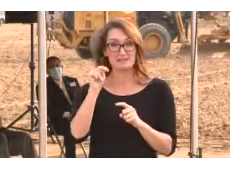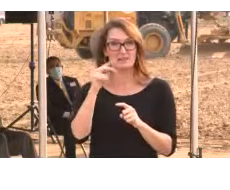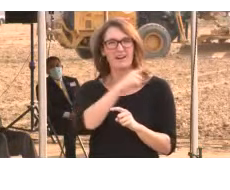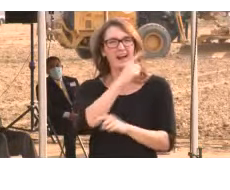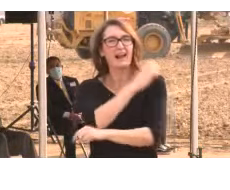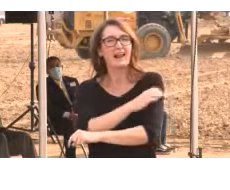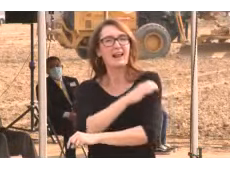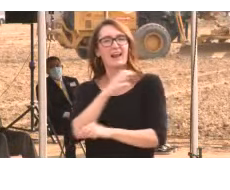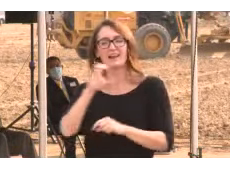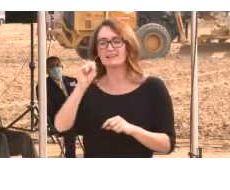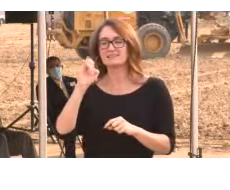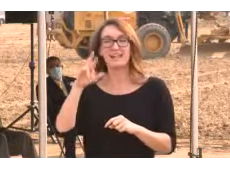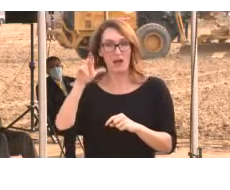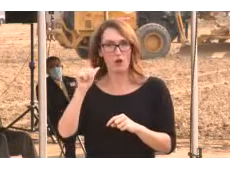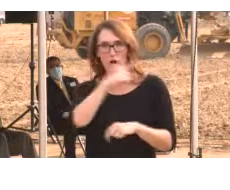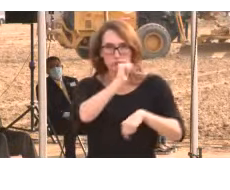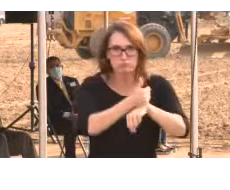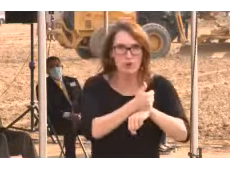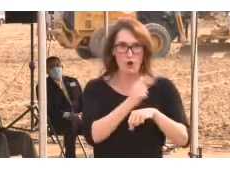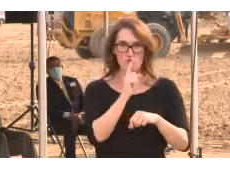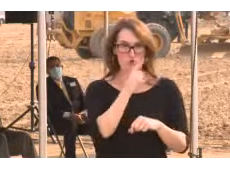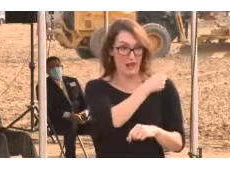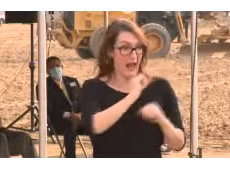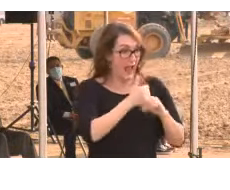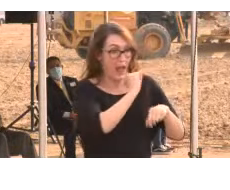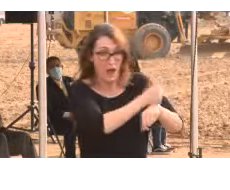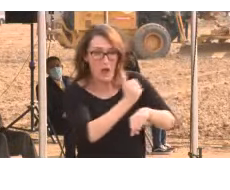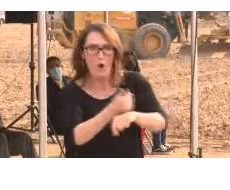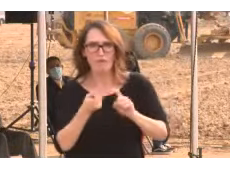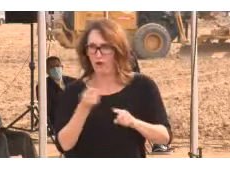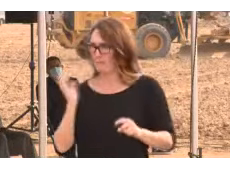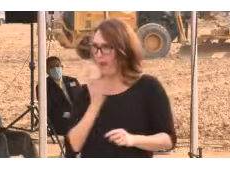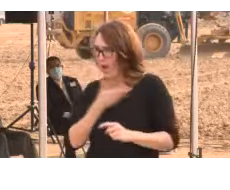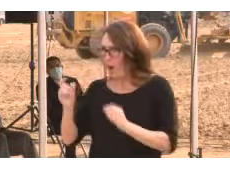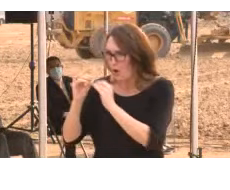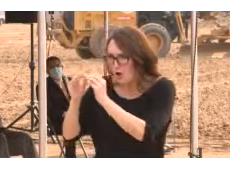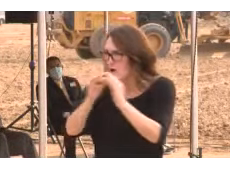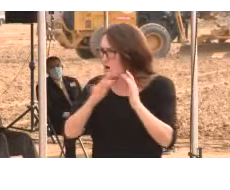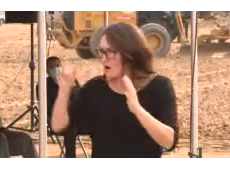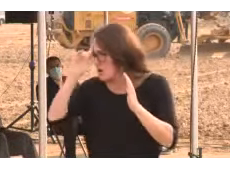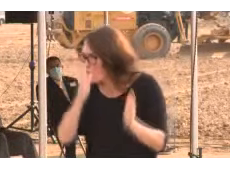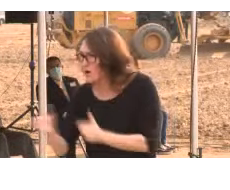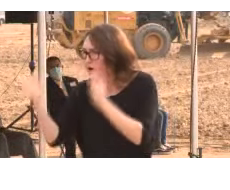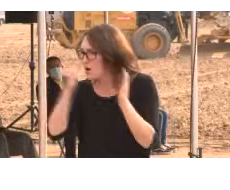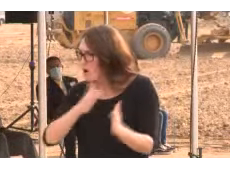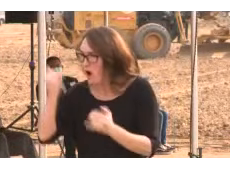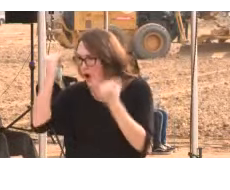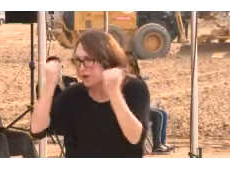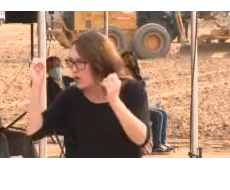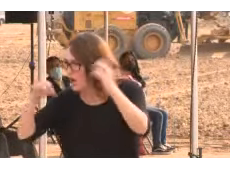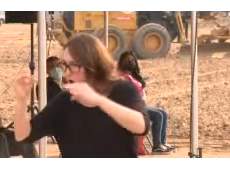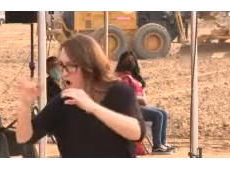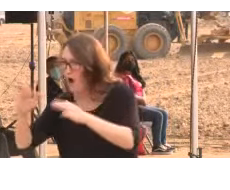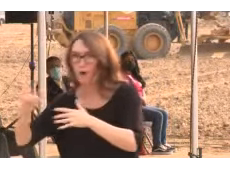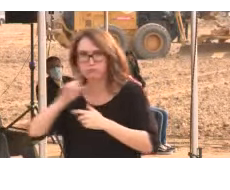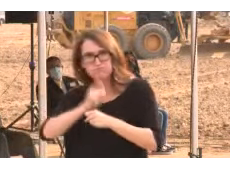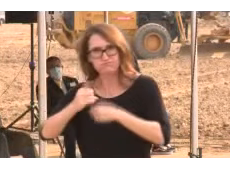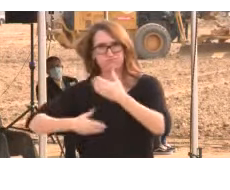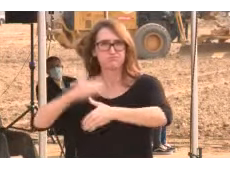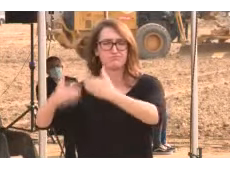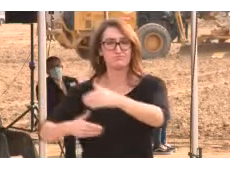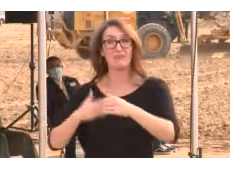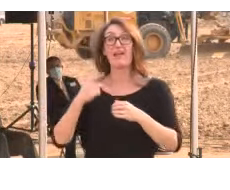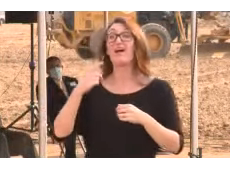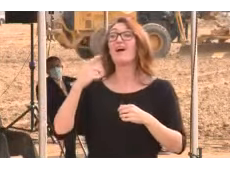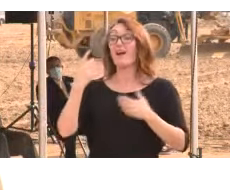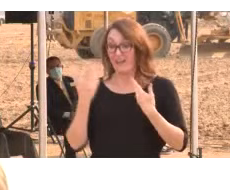came out of that plan. These plans matter because we built upon them. And of course, the 2017 Southwest Pacific